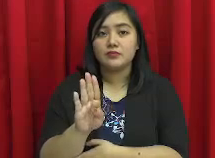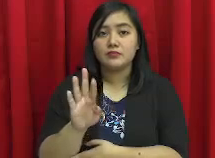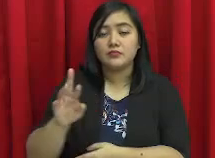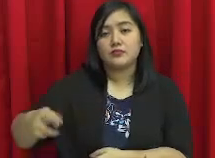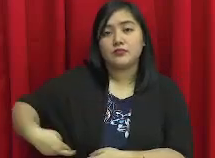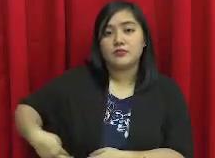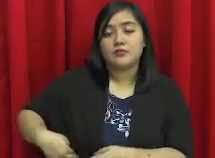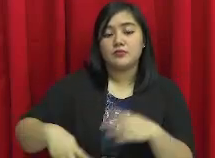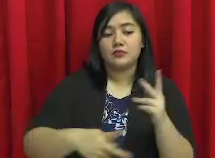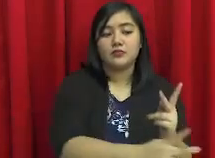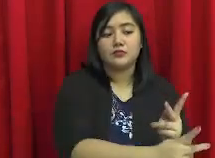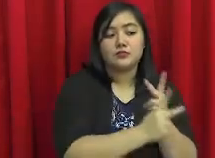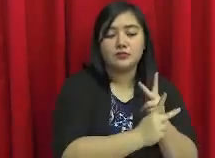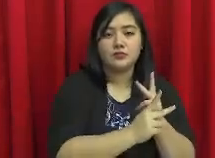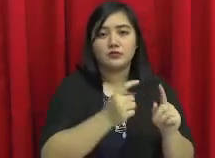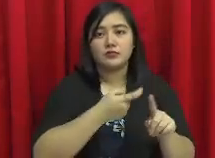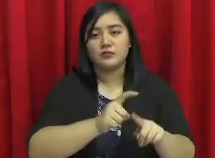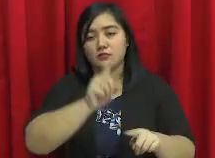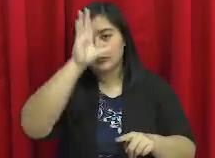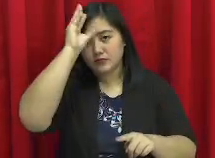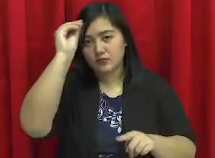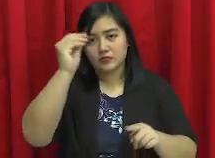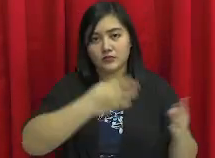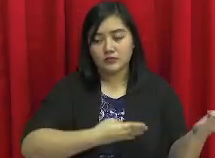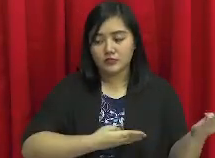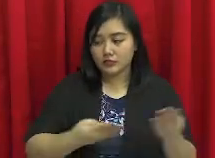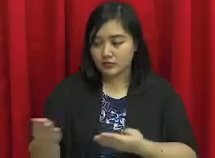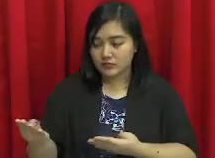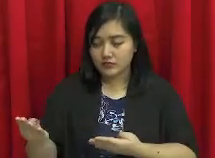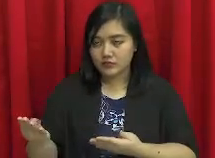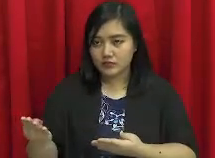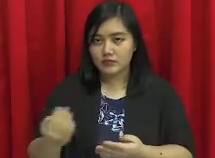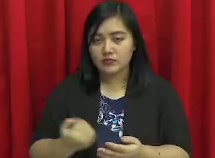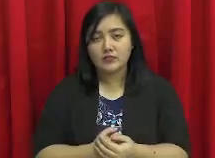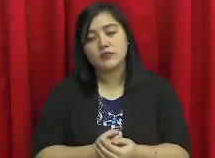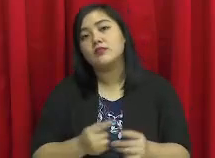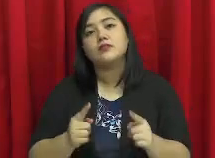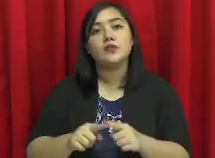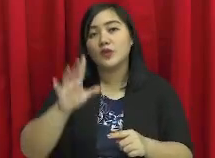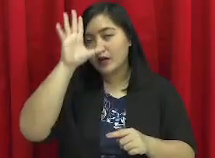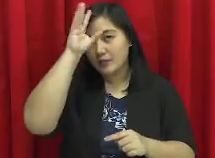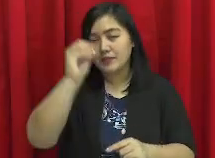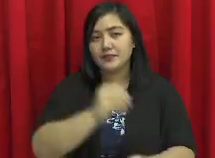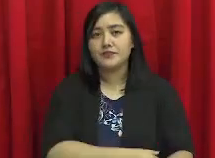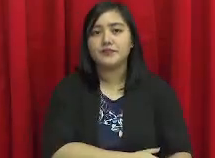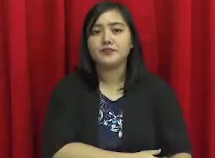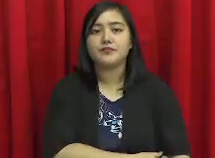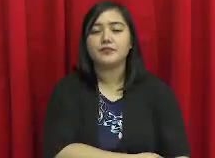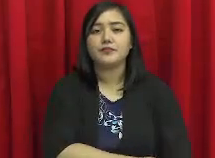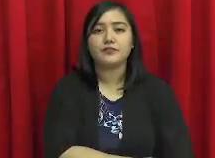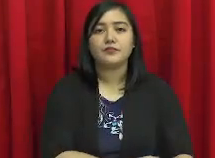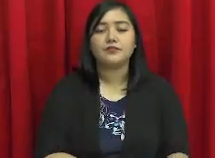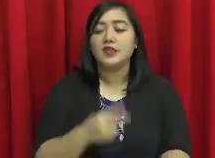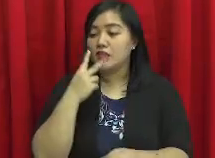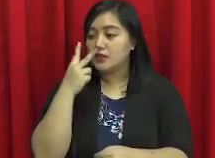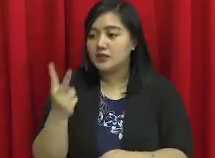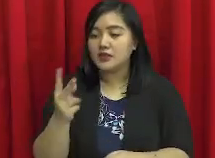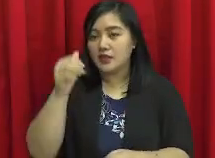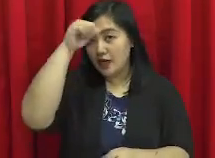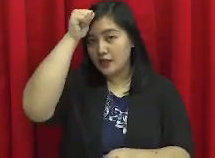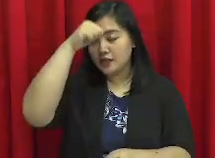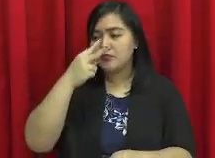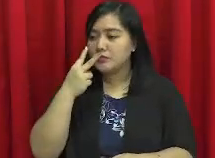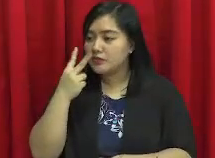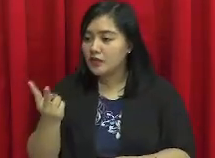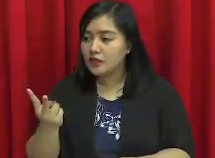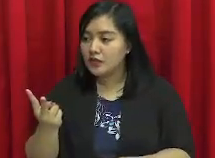and brought her to the man. And then doon na lang kay Adan. And then sabi ng Biblia, nung nagising na, sabi niya, of course, nakita na ni Adan. Anong sabi agad ni